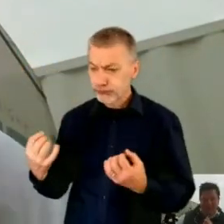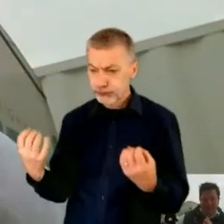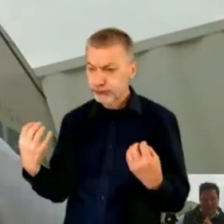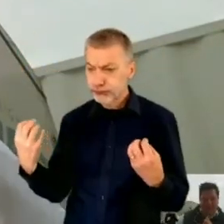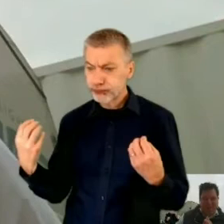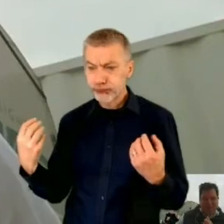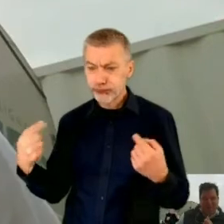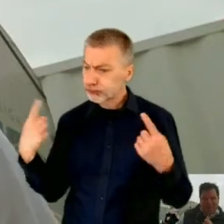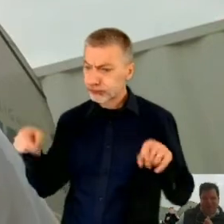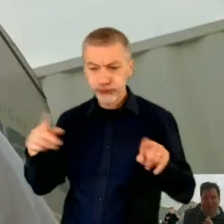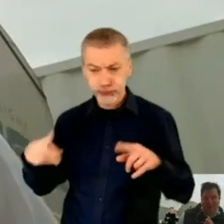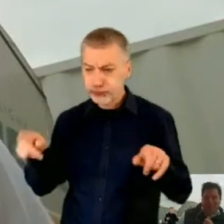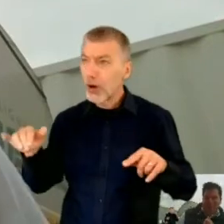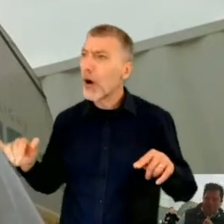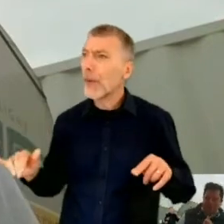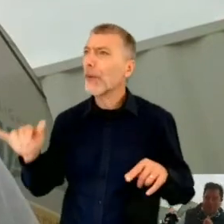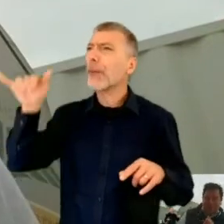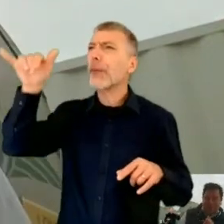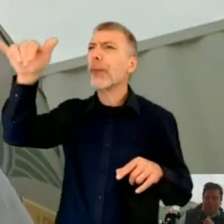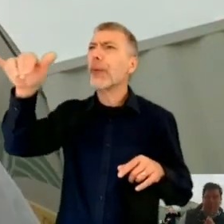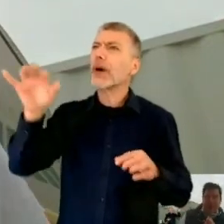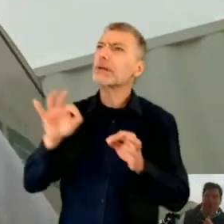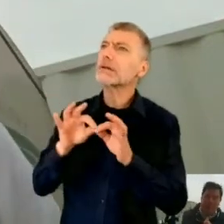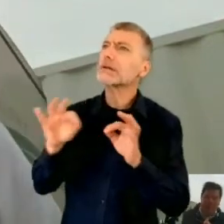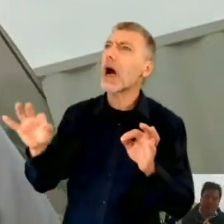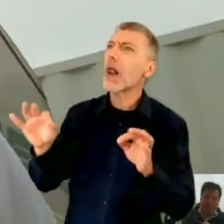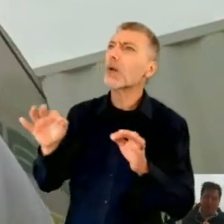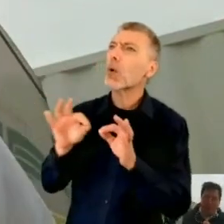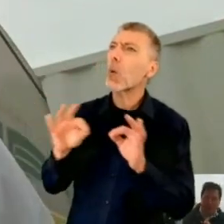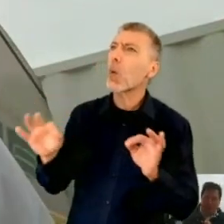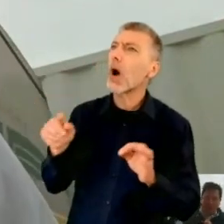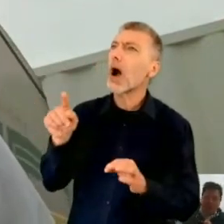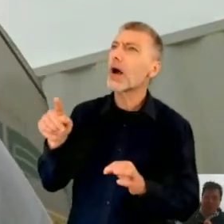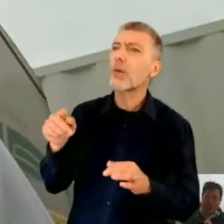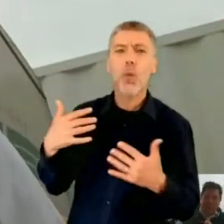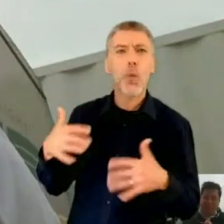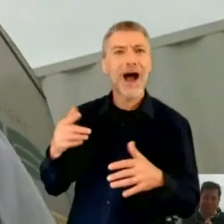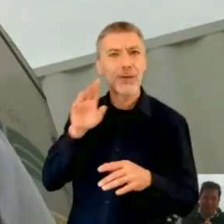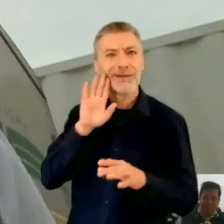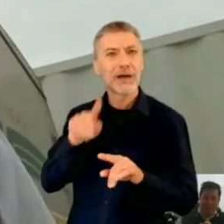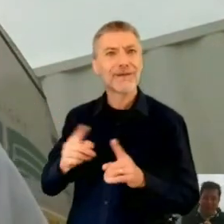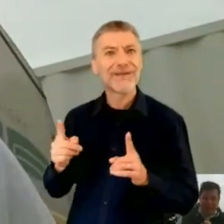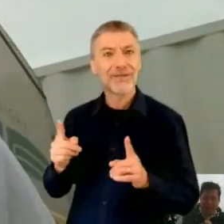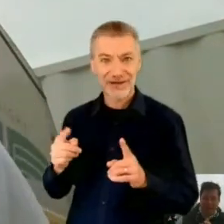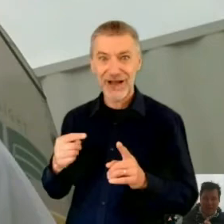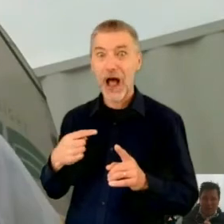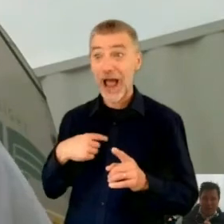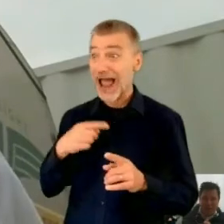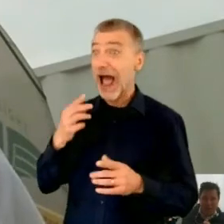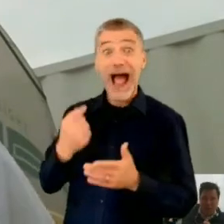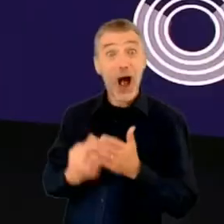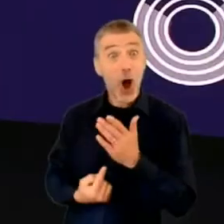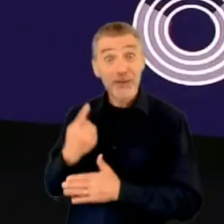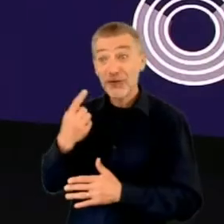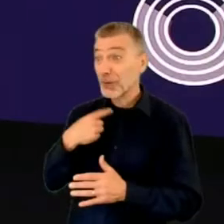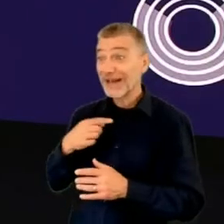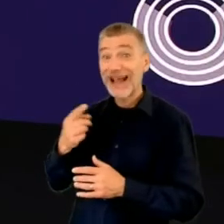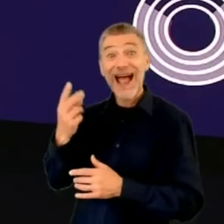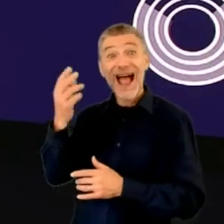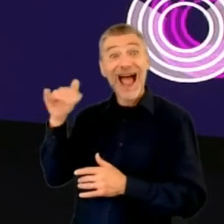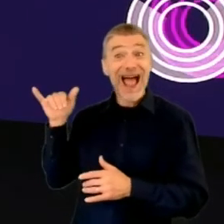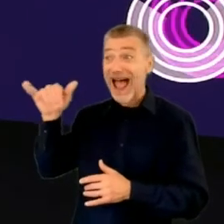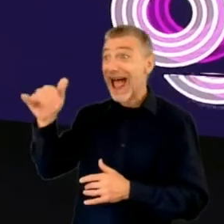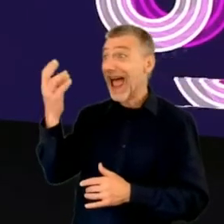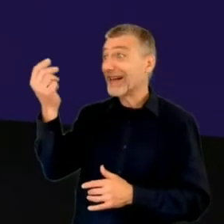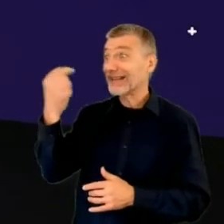very futuristic, but I can't wait. Honestly, I'm going to be queuing up to get in that air taxi in 2024 and getting a ride